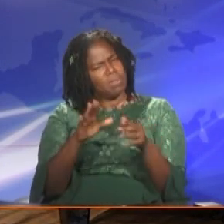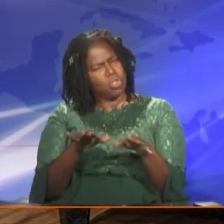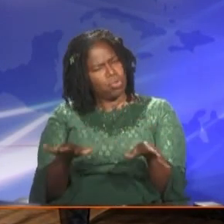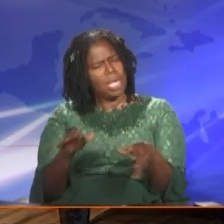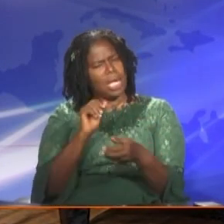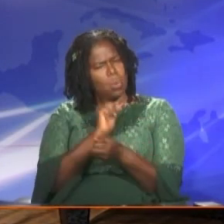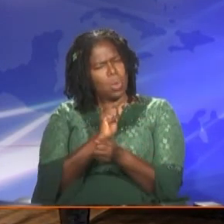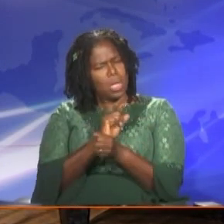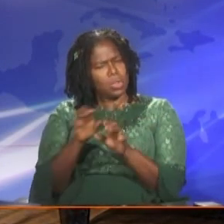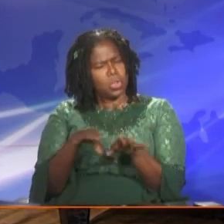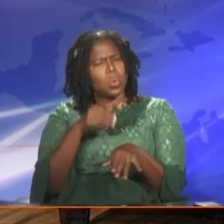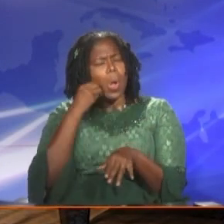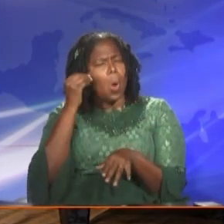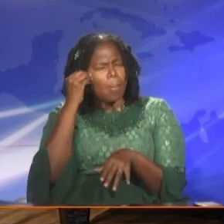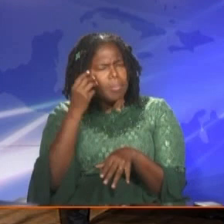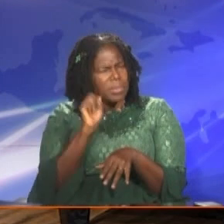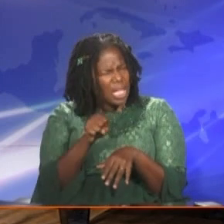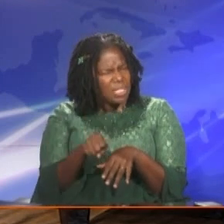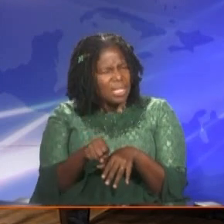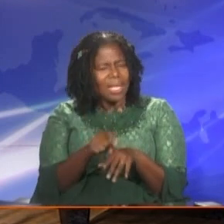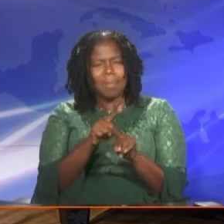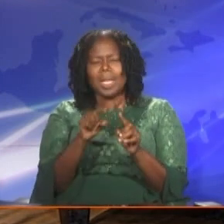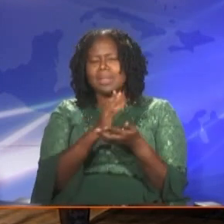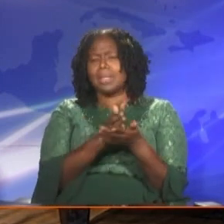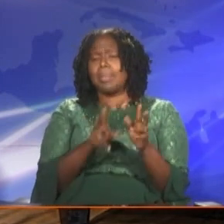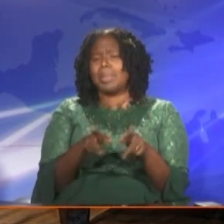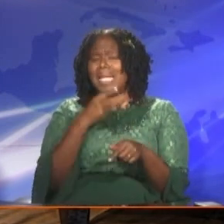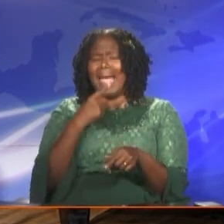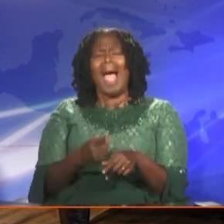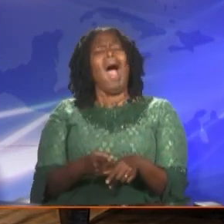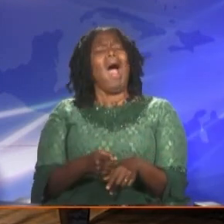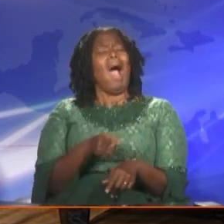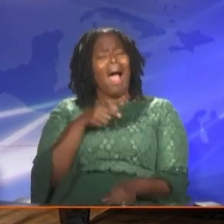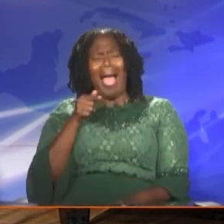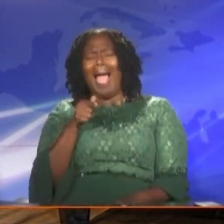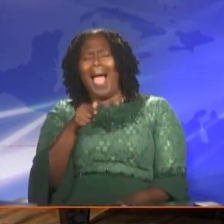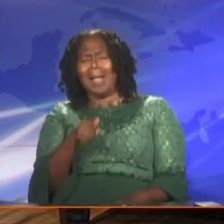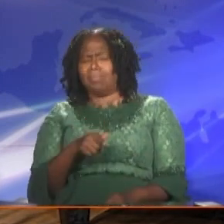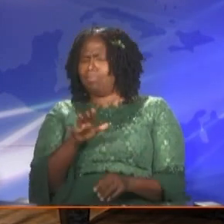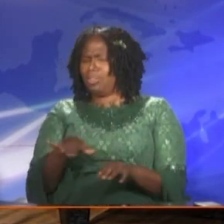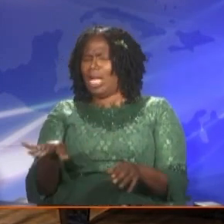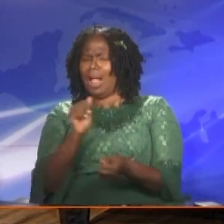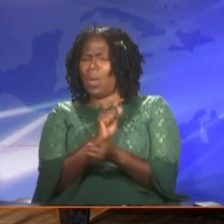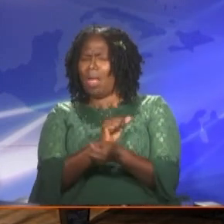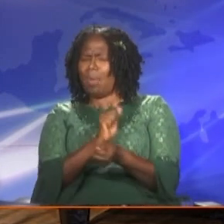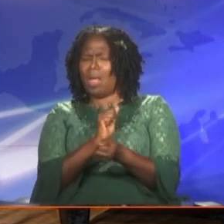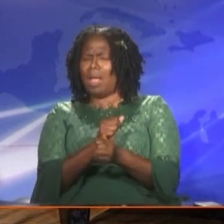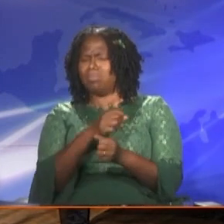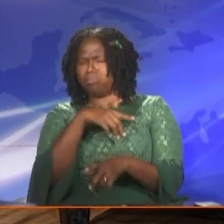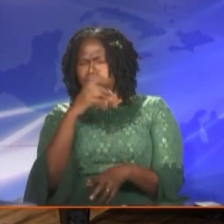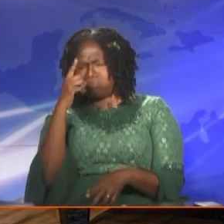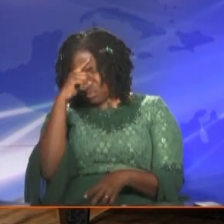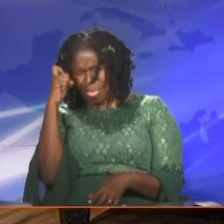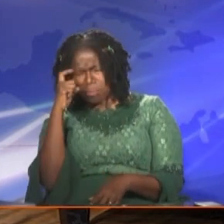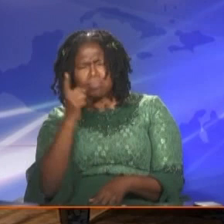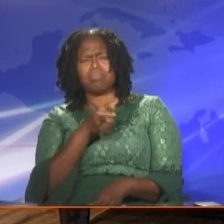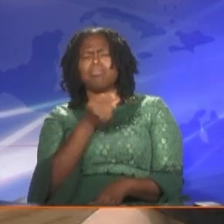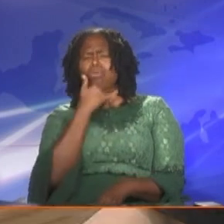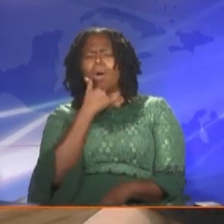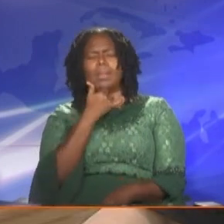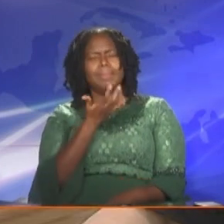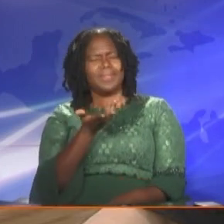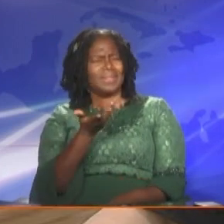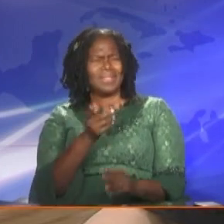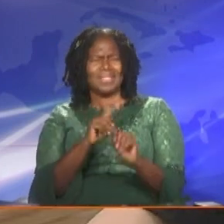gosh, it's child labor, you're giving a child to do chores, and they claim it's that. So first of all, what